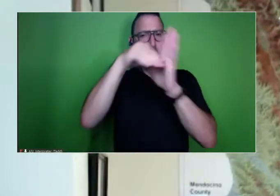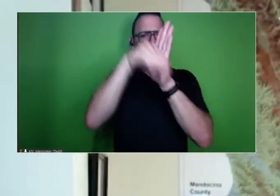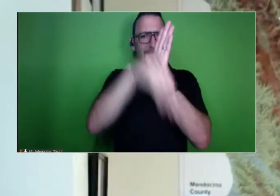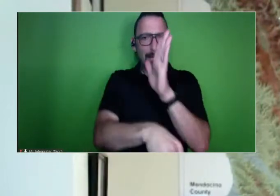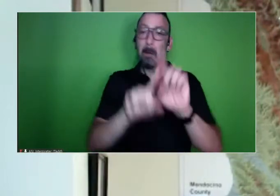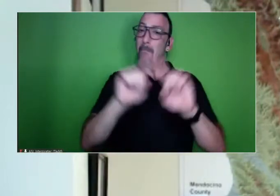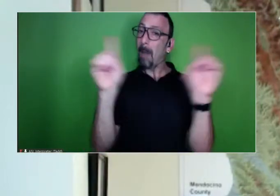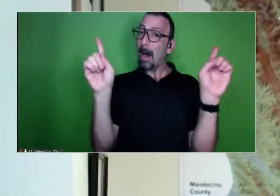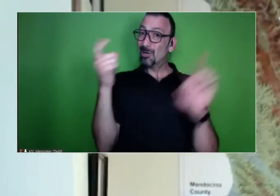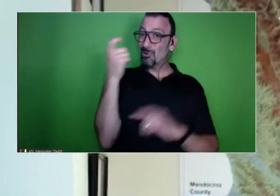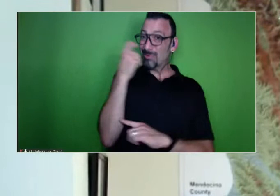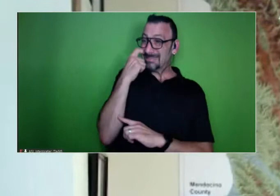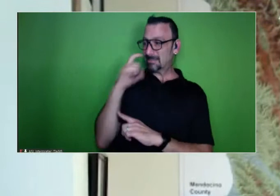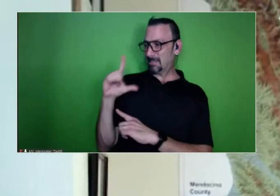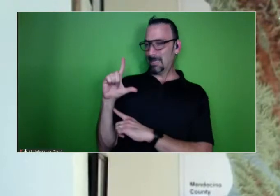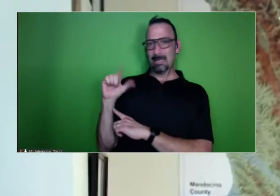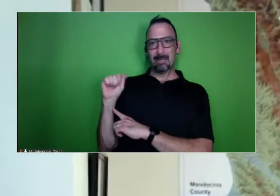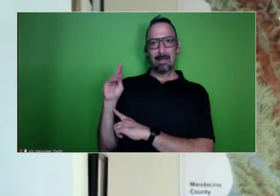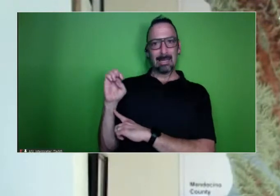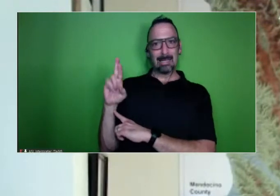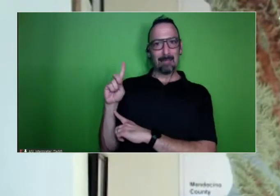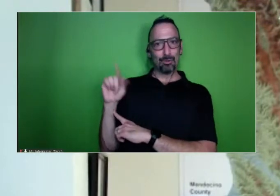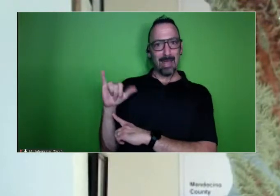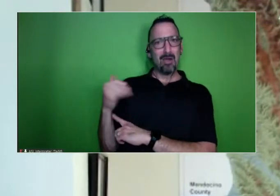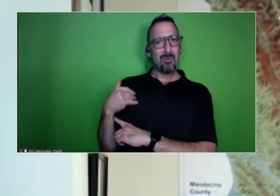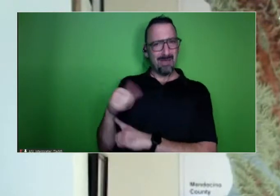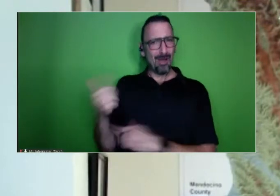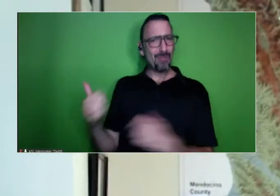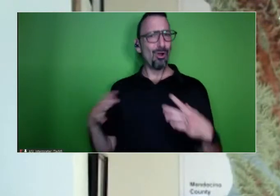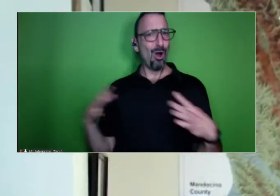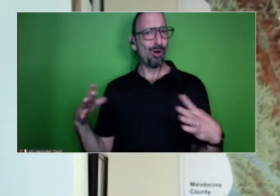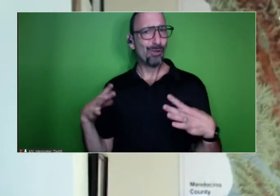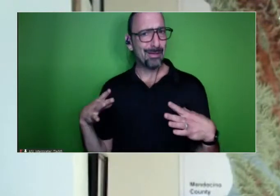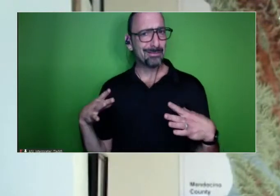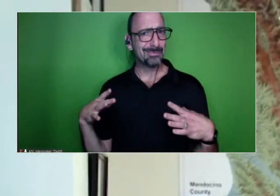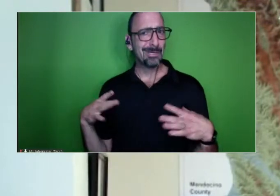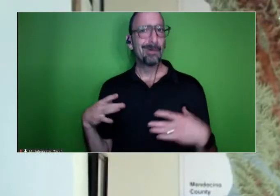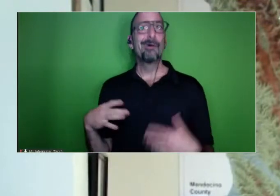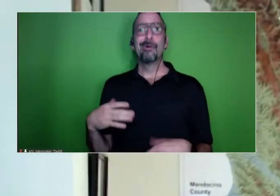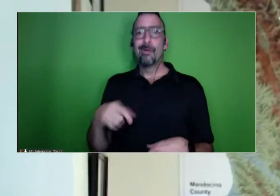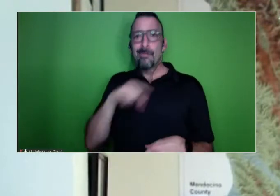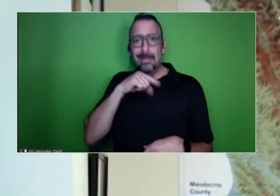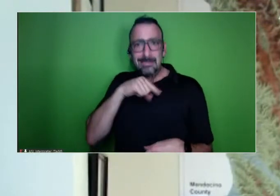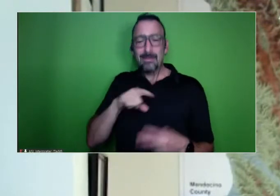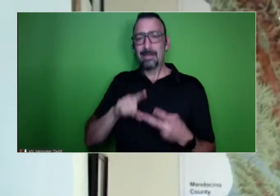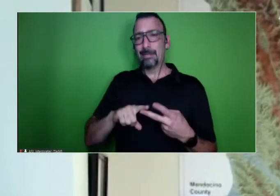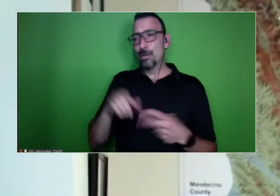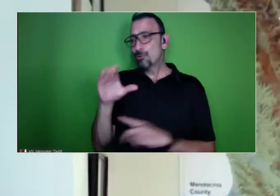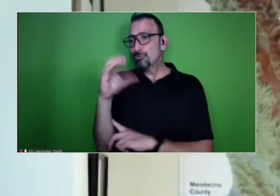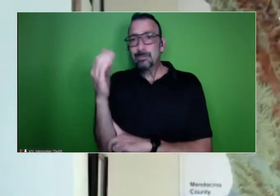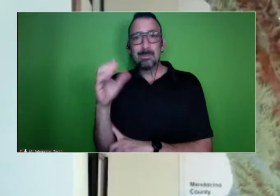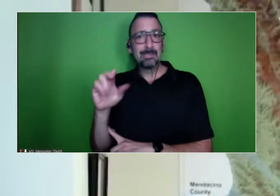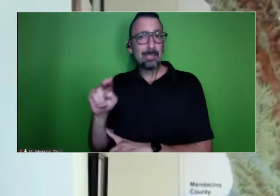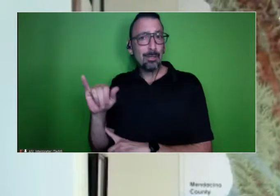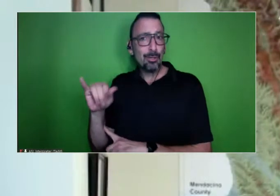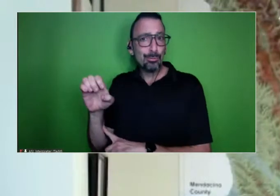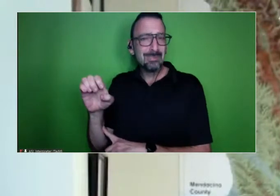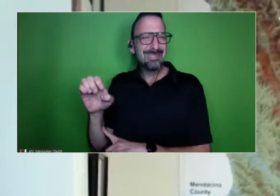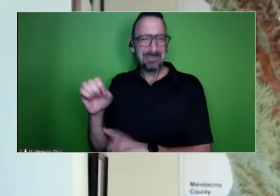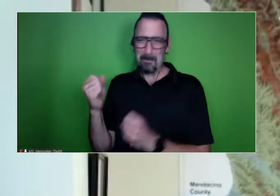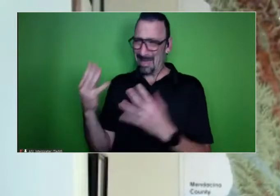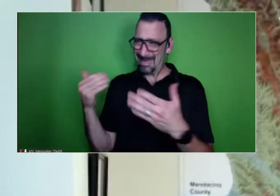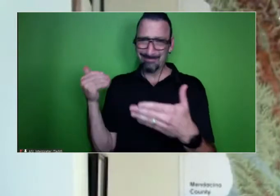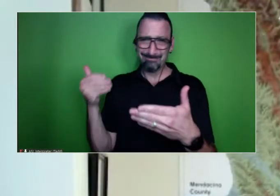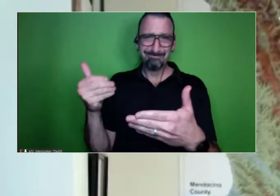and upcoming will be Halloween, and then Thanksgiving and Christmas and New Year's, Last year, we saw this lineup of invitations